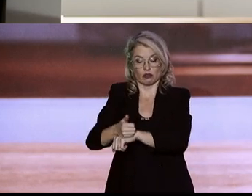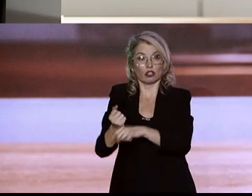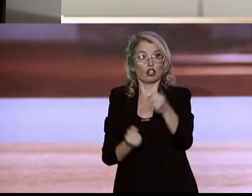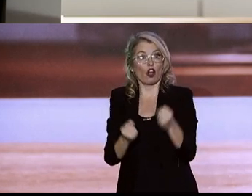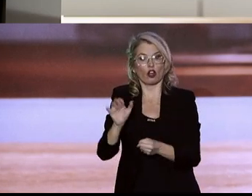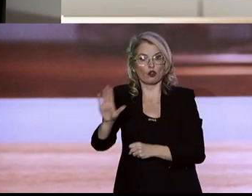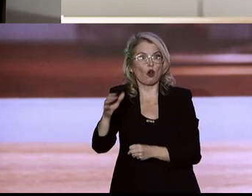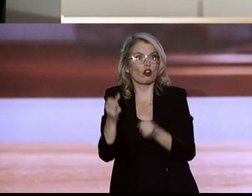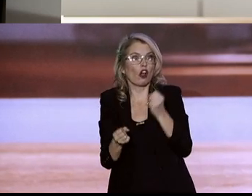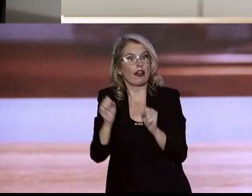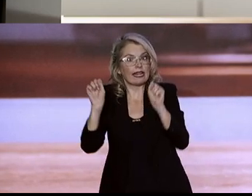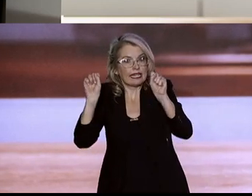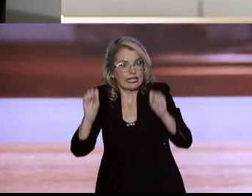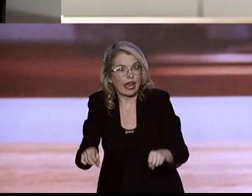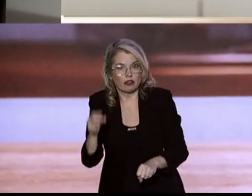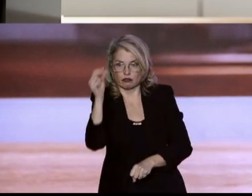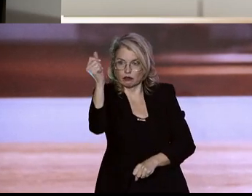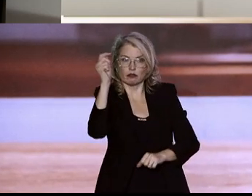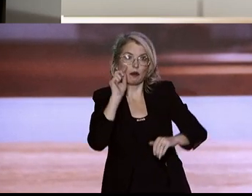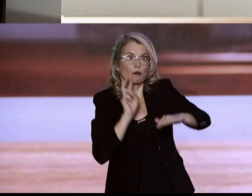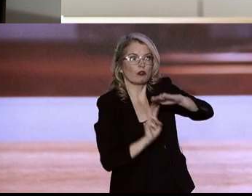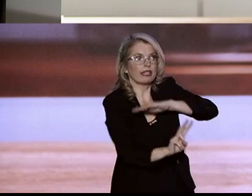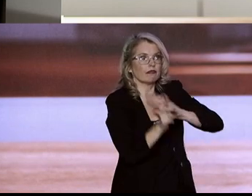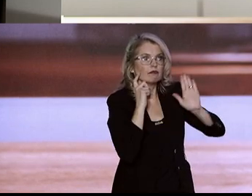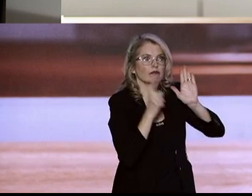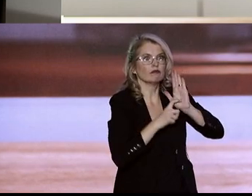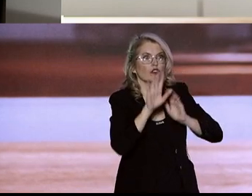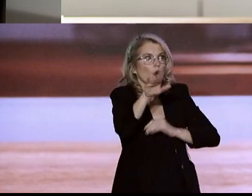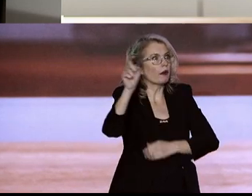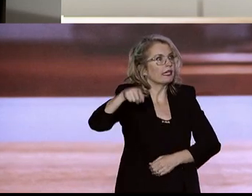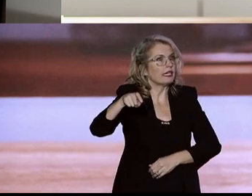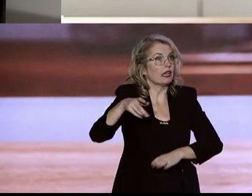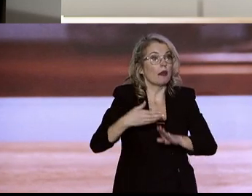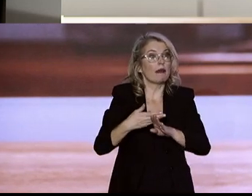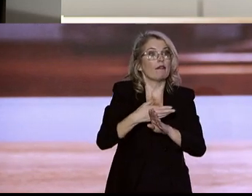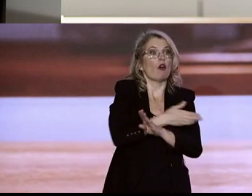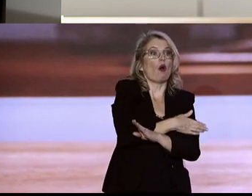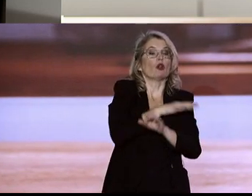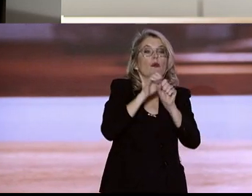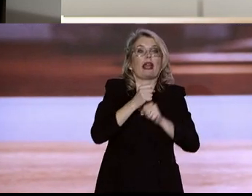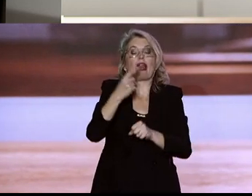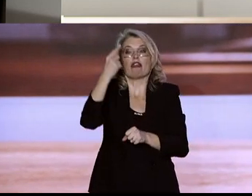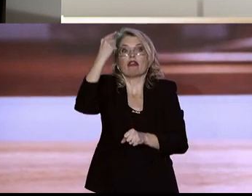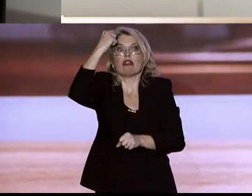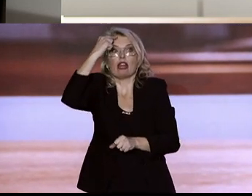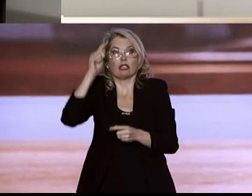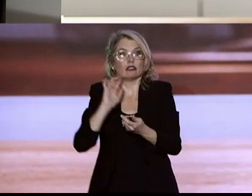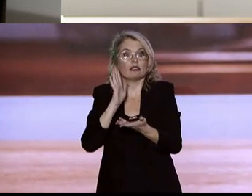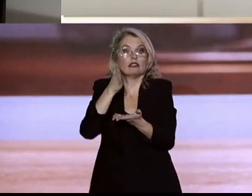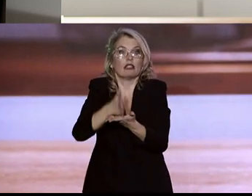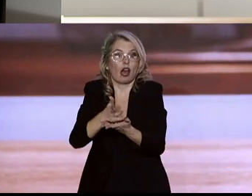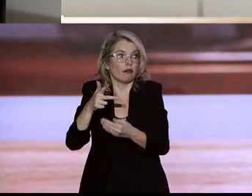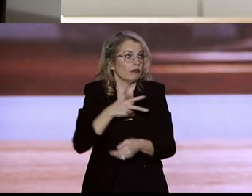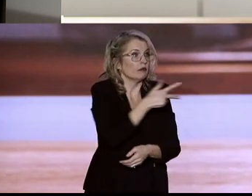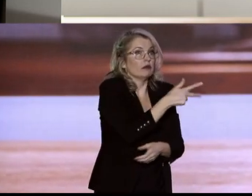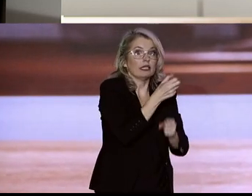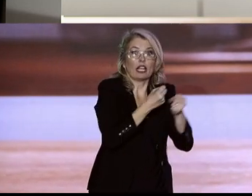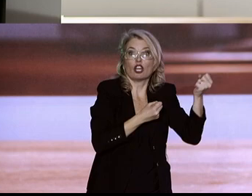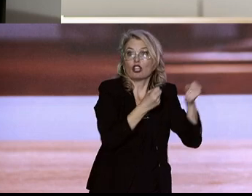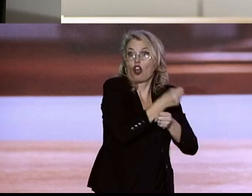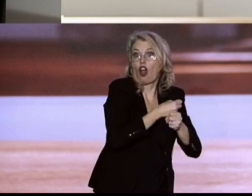your car can preempt your needs. Before you can even think about stopping for that cup of